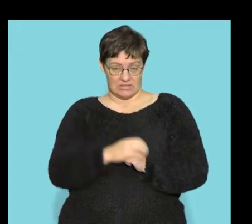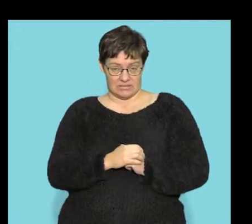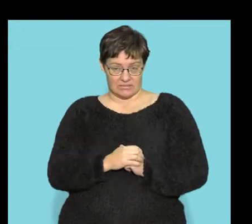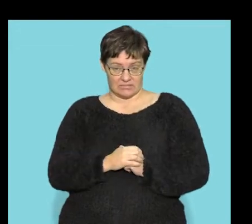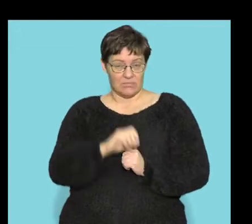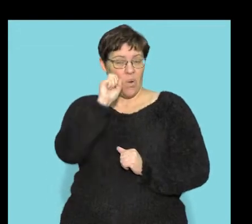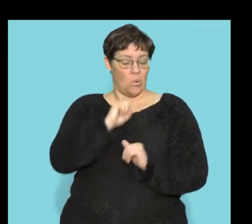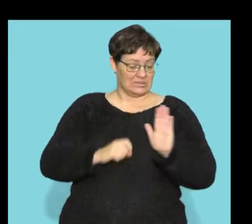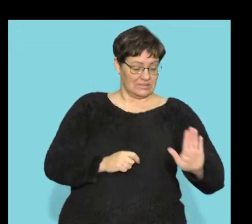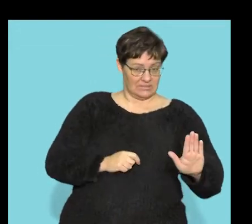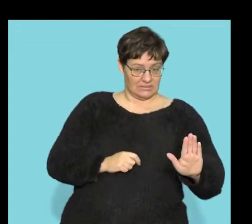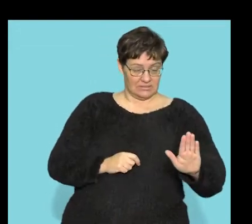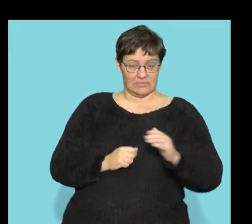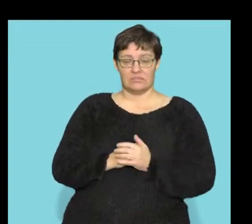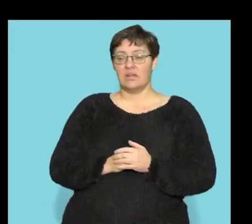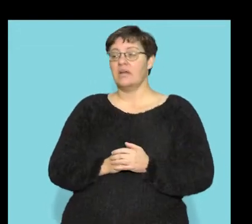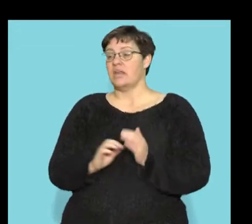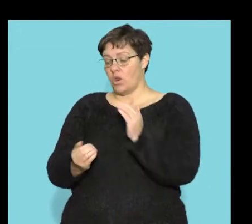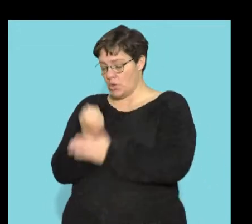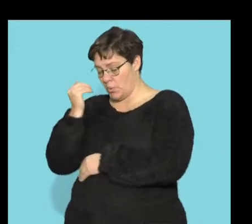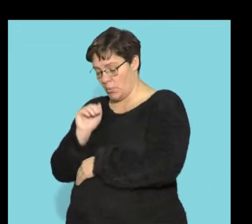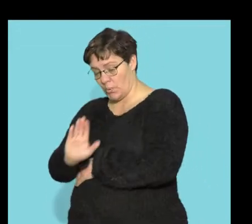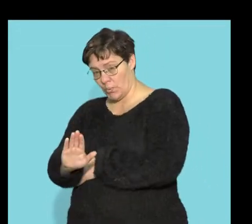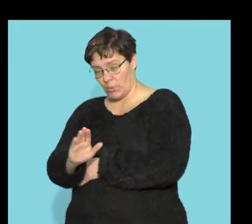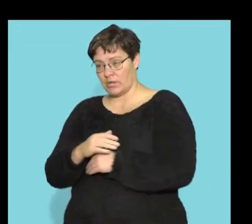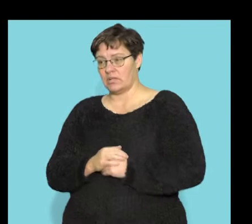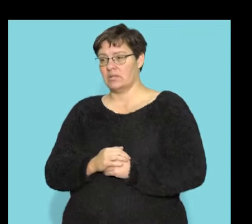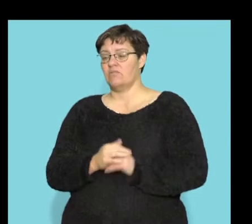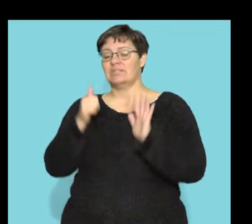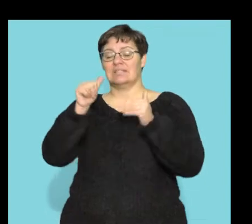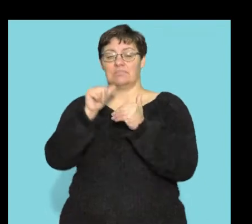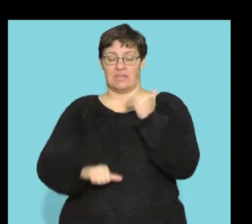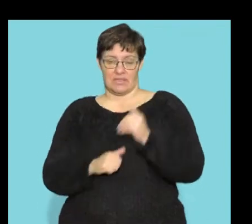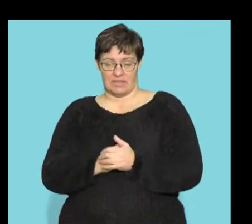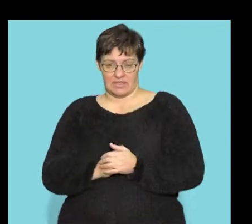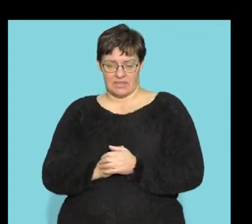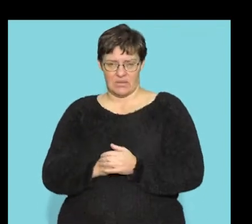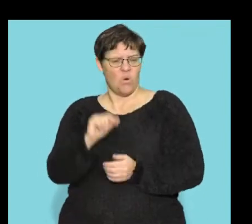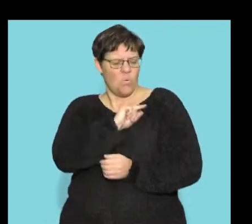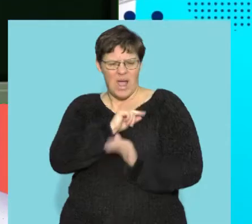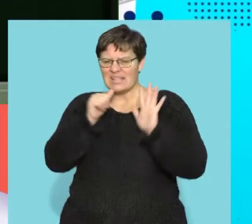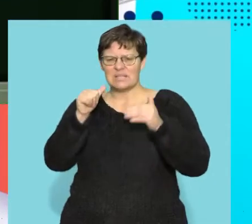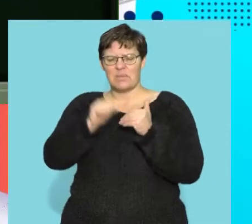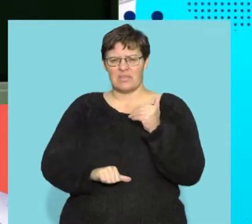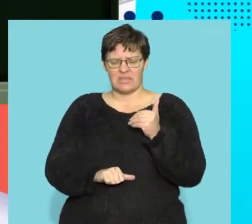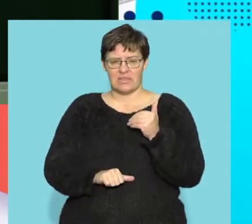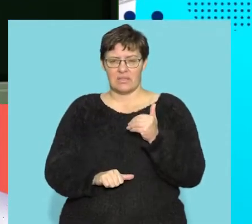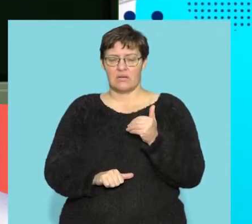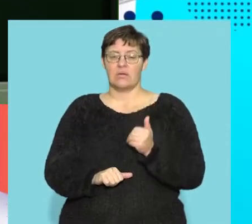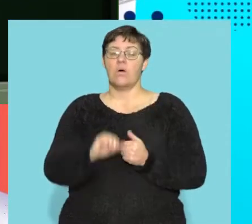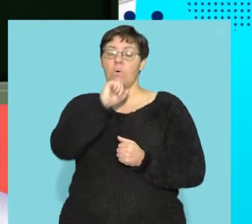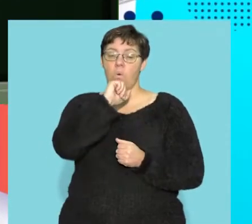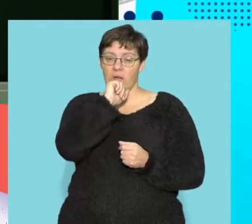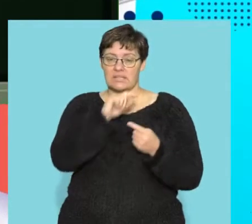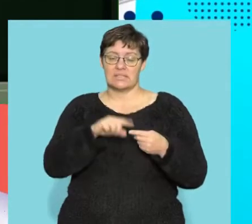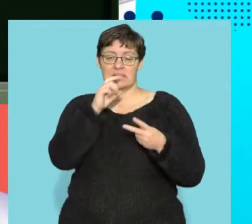That's the old rental. Let's take the new into consideration. The new was for 6 months. Why 6 months? Watch,